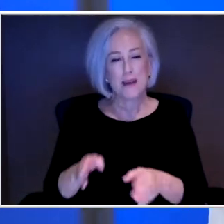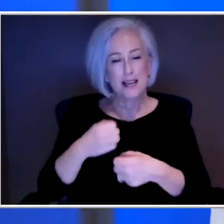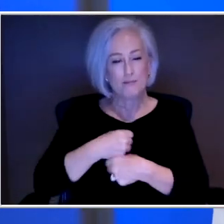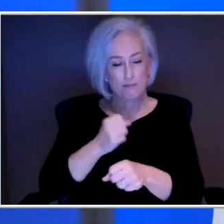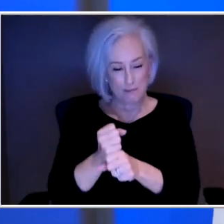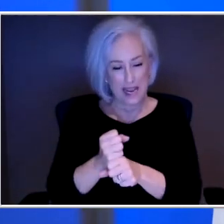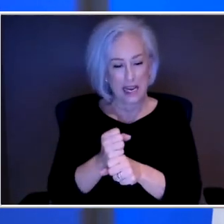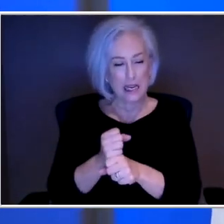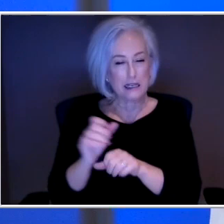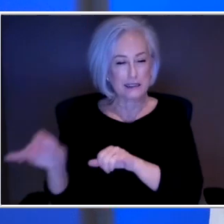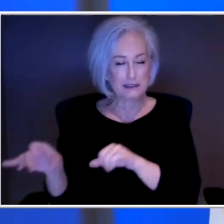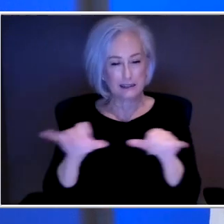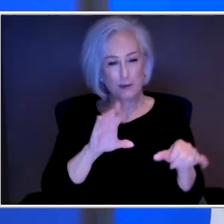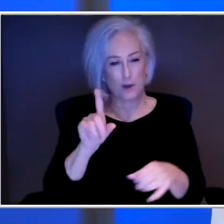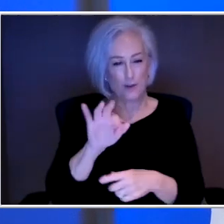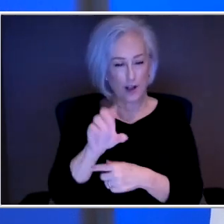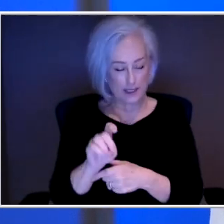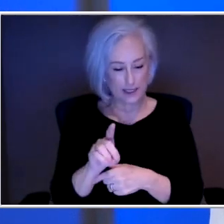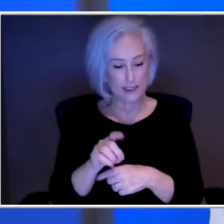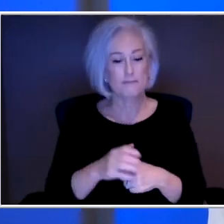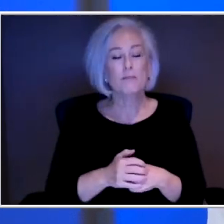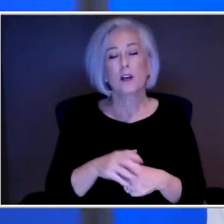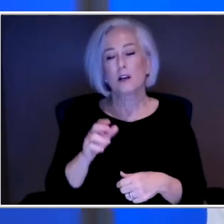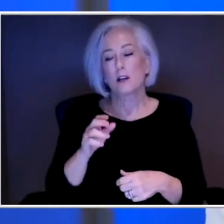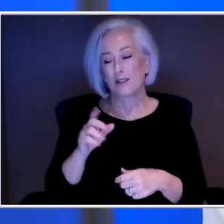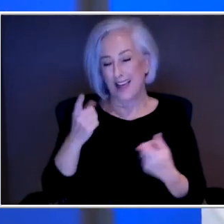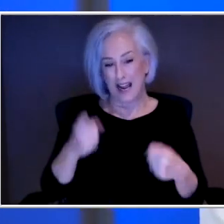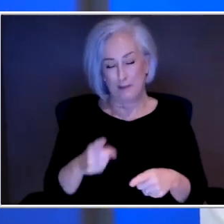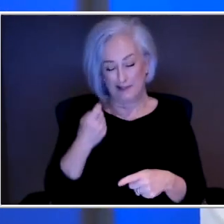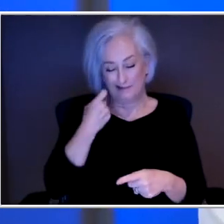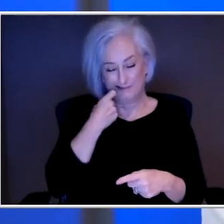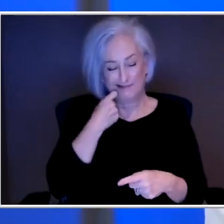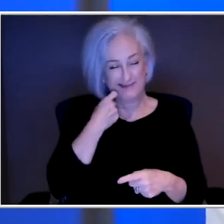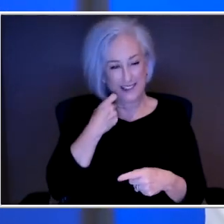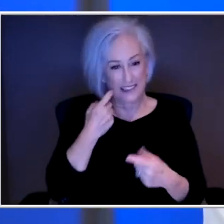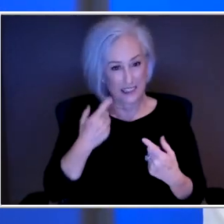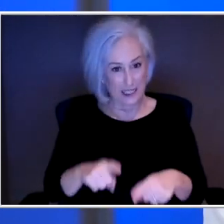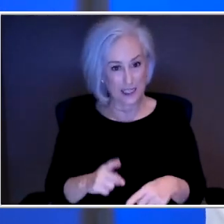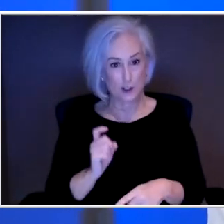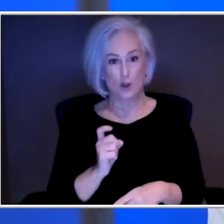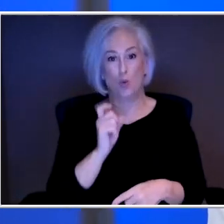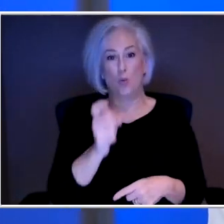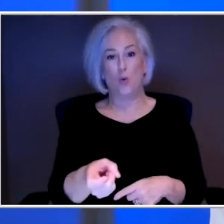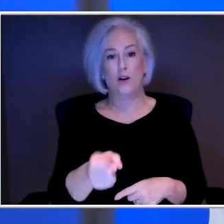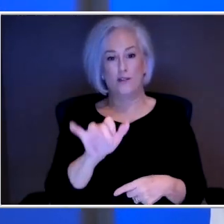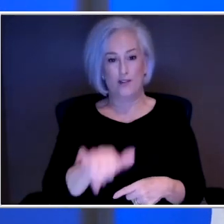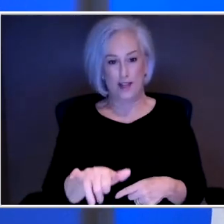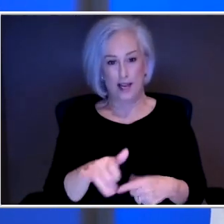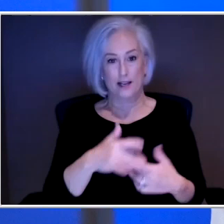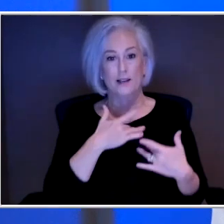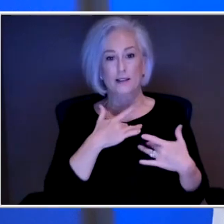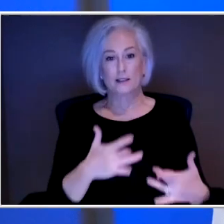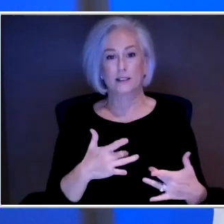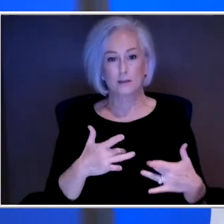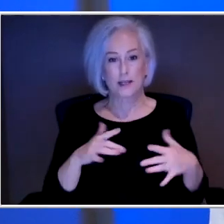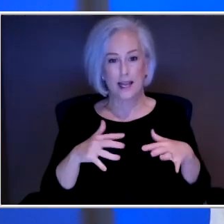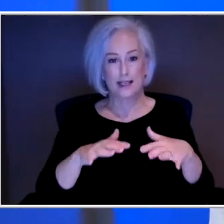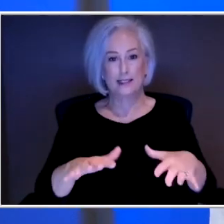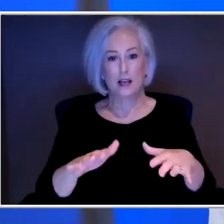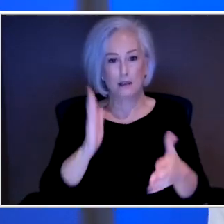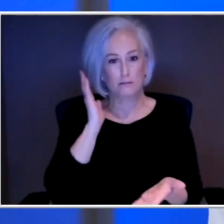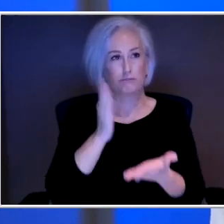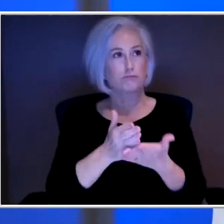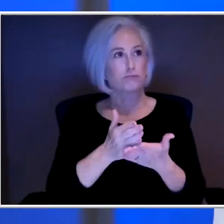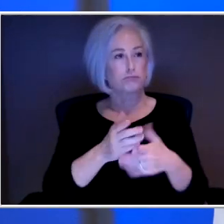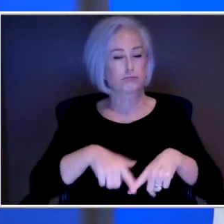just happened a couple weeks ago, and so they'll be looking at that for generalized anxiety. One single dose of this compound, and the generalized anxiety was in remission for, it was